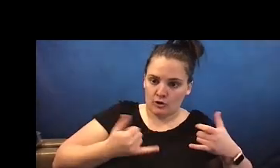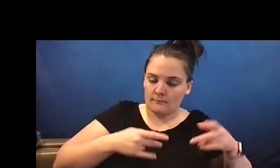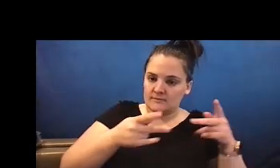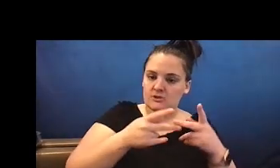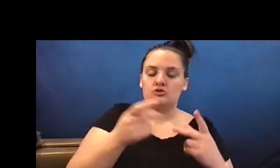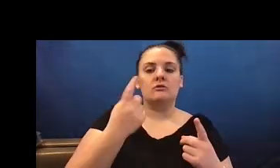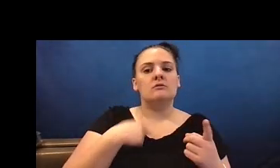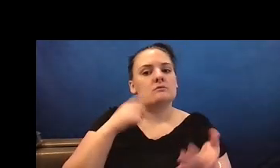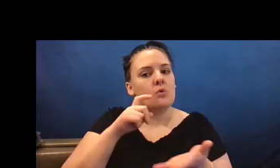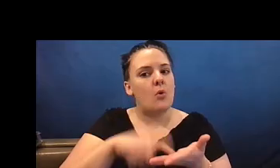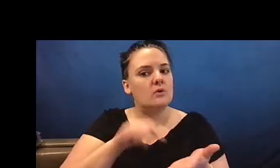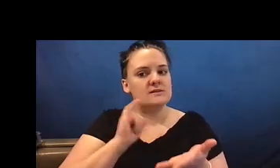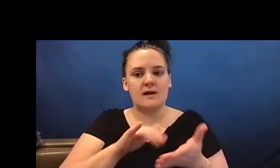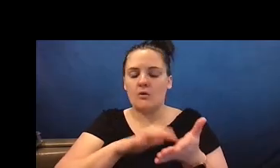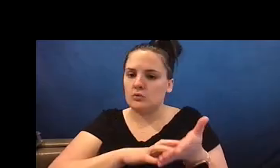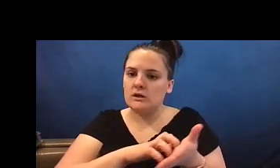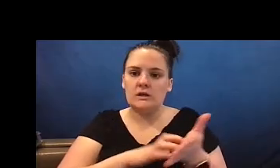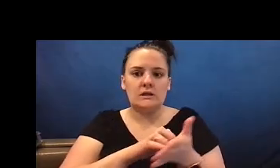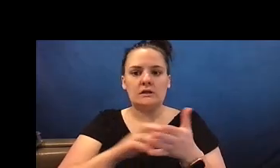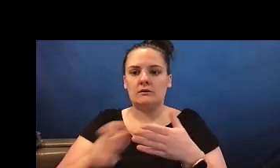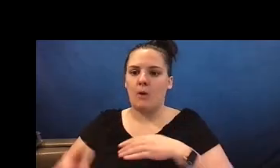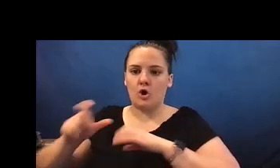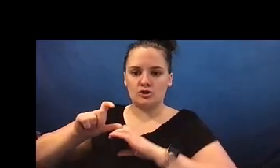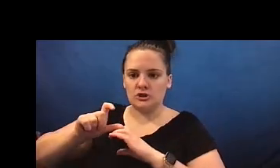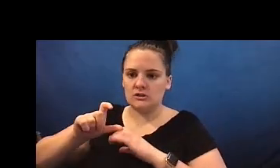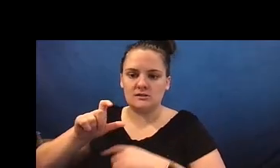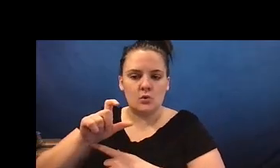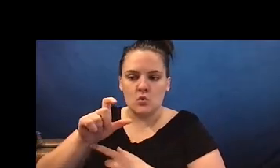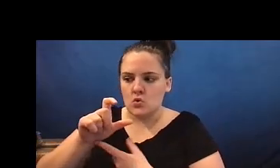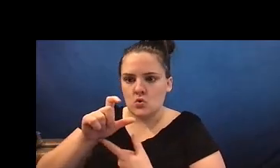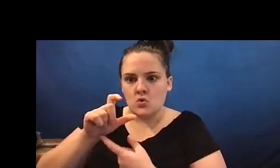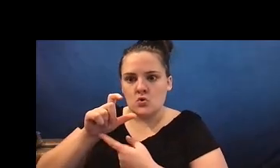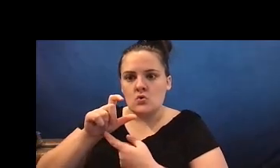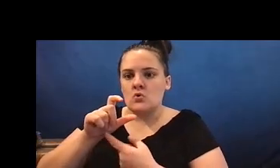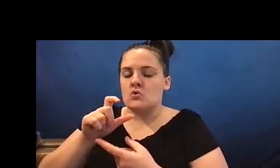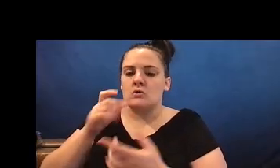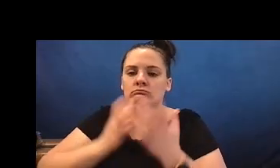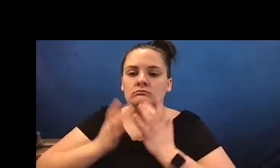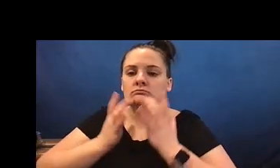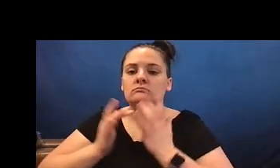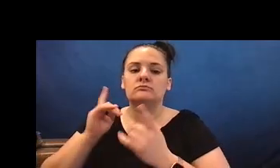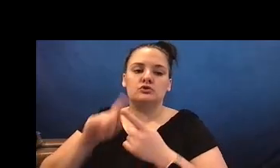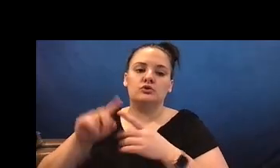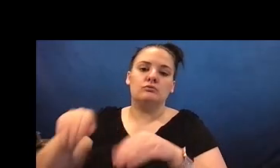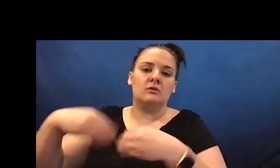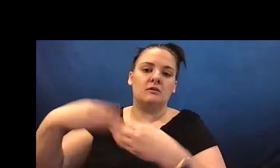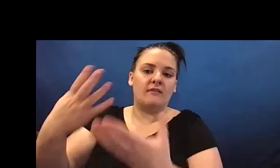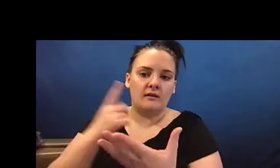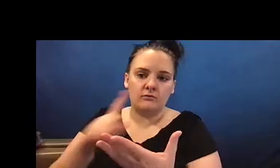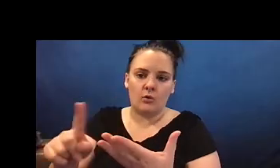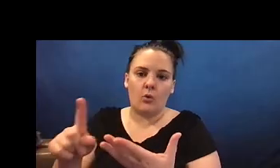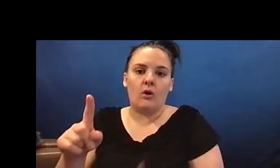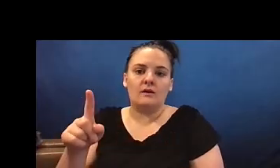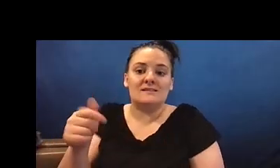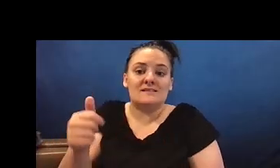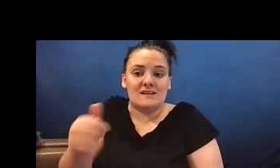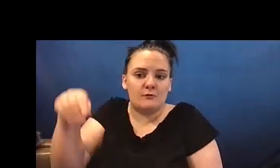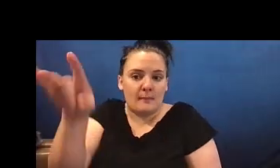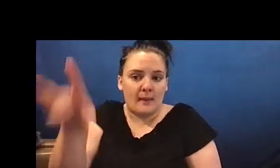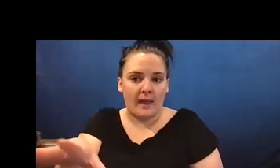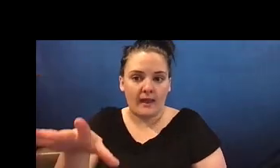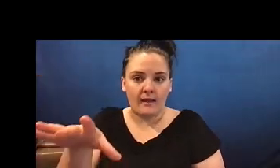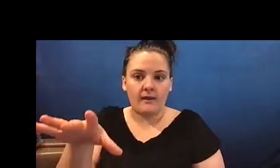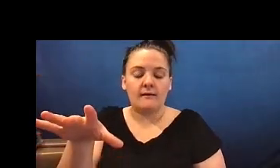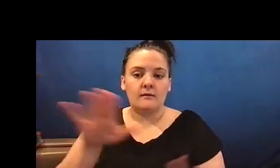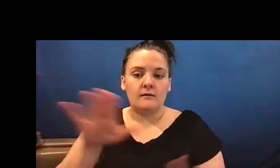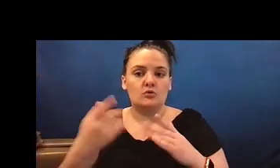and the economic benefit and the care that's delivered to underserved communities, we have to preserve that. But